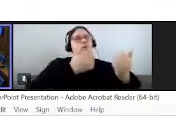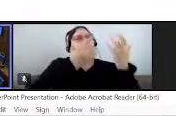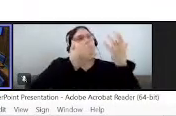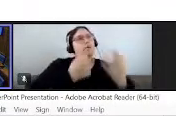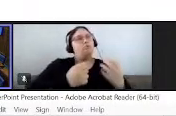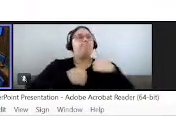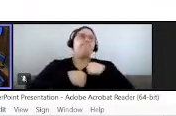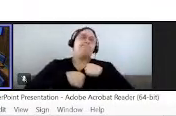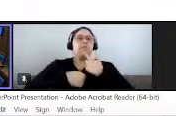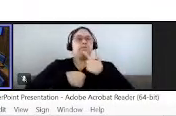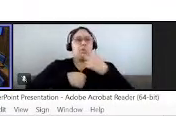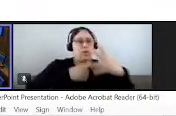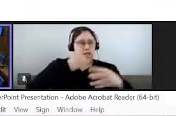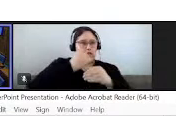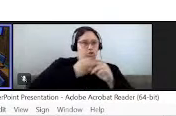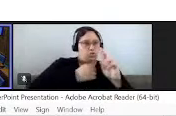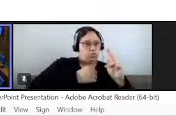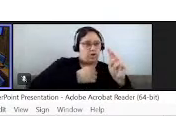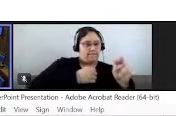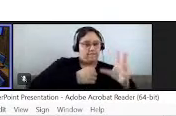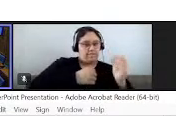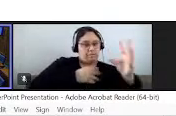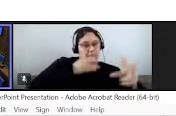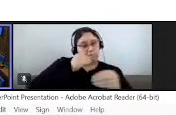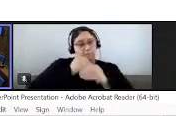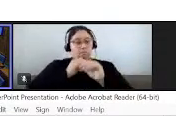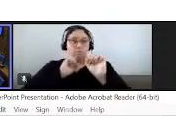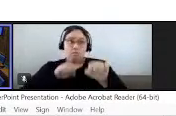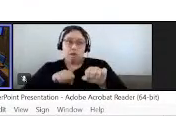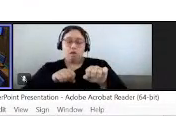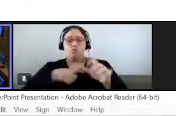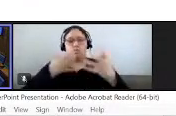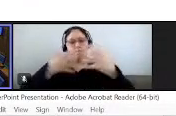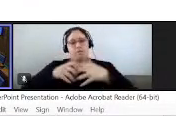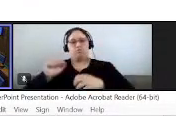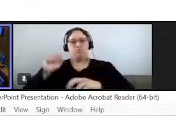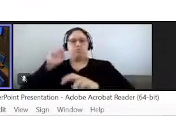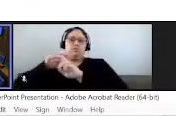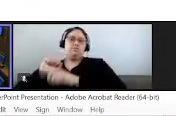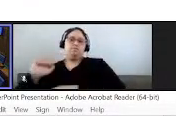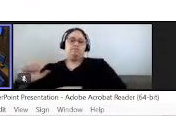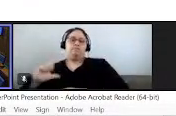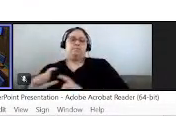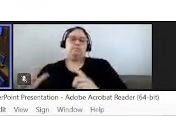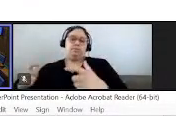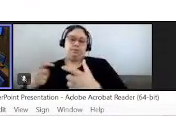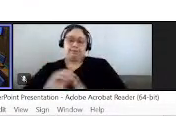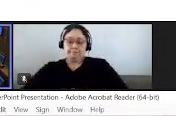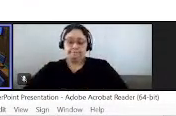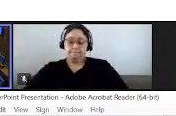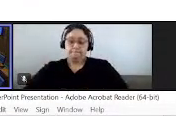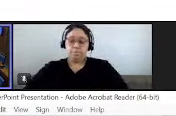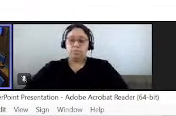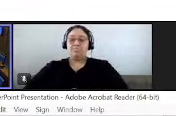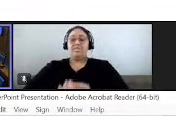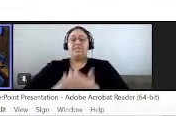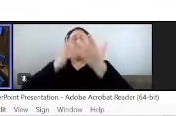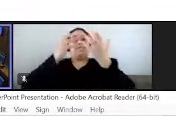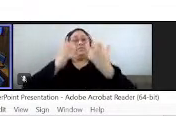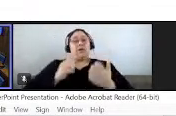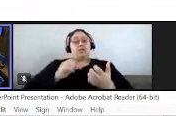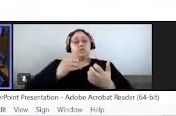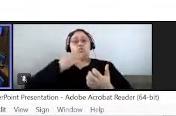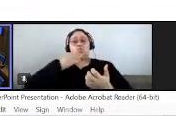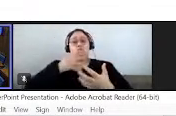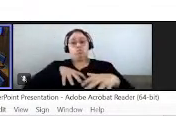holder to say, can we get an additional R2.50 to meet the needs of that specific committee? As the budget holder and